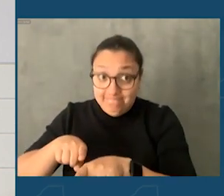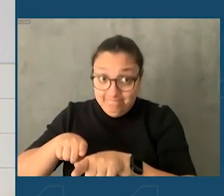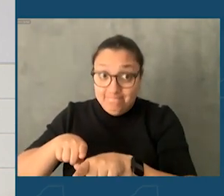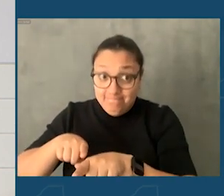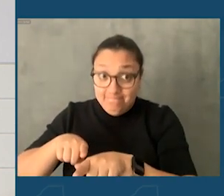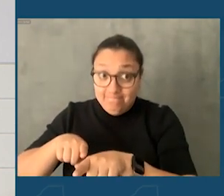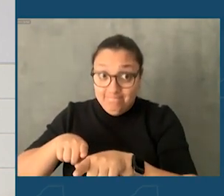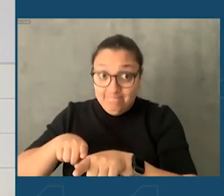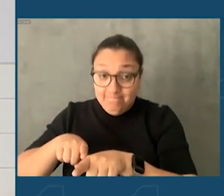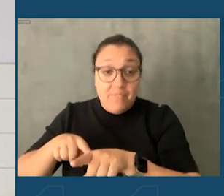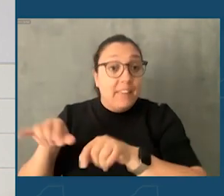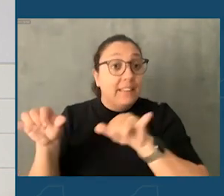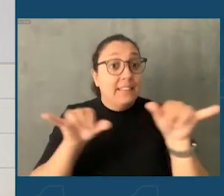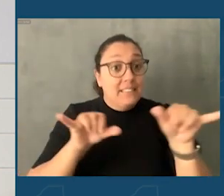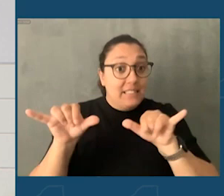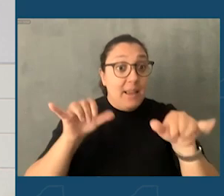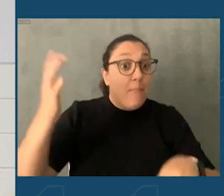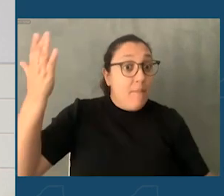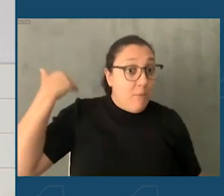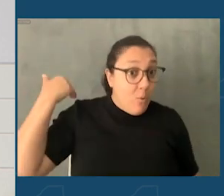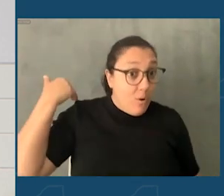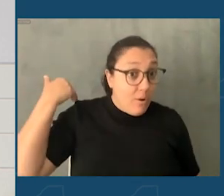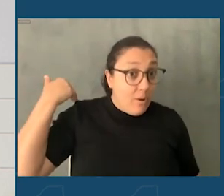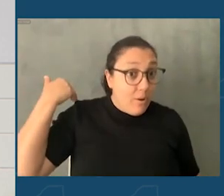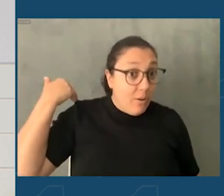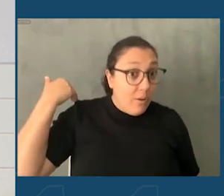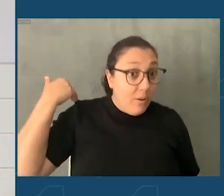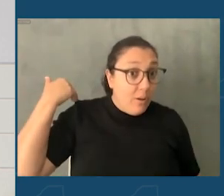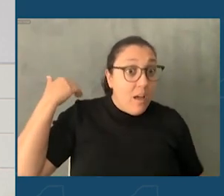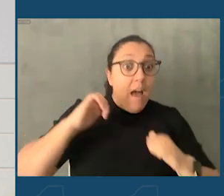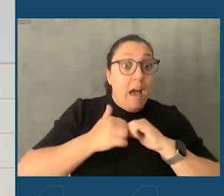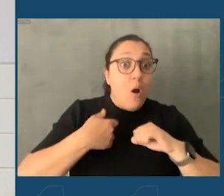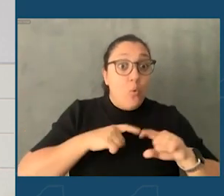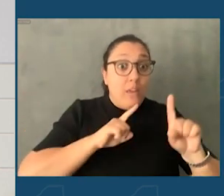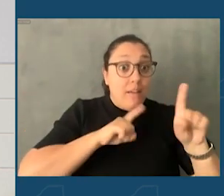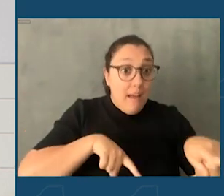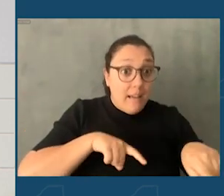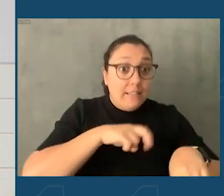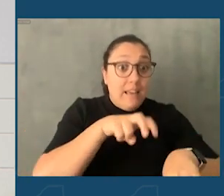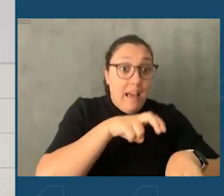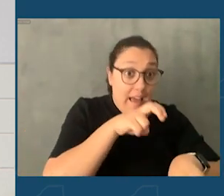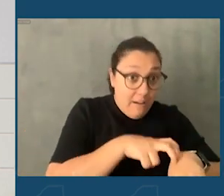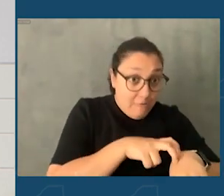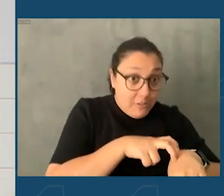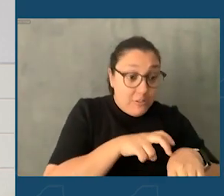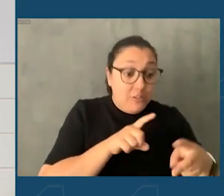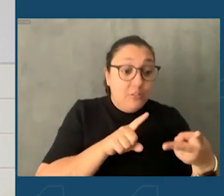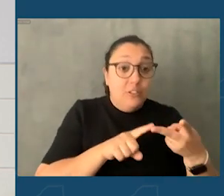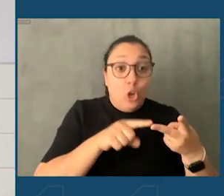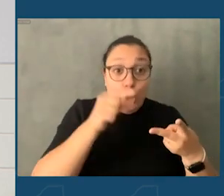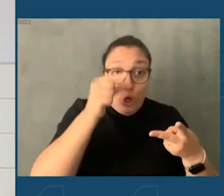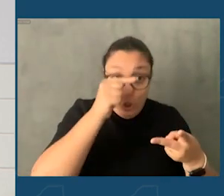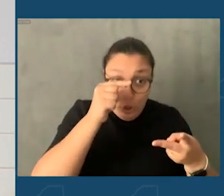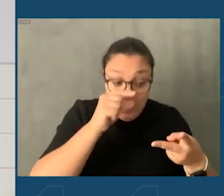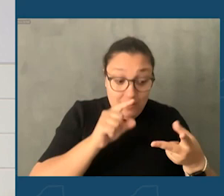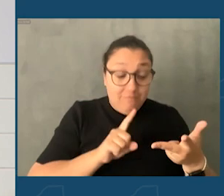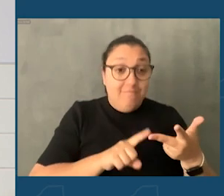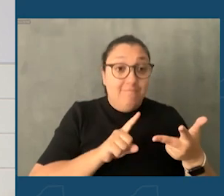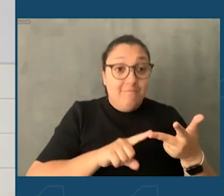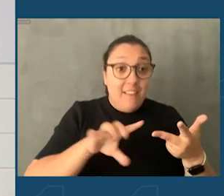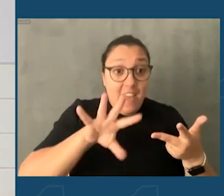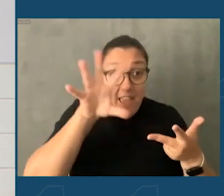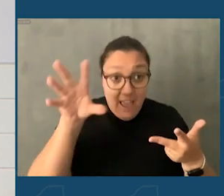our early Irish, Italians, Greek, Africans, and other people from the diasporas across the